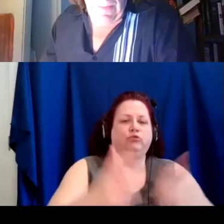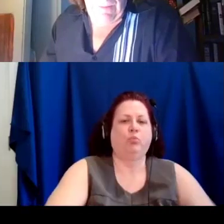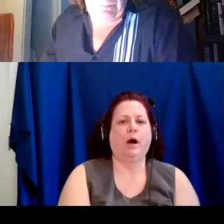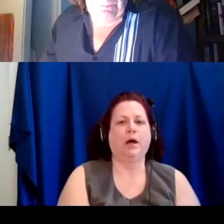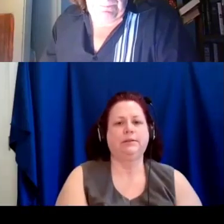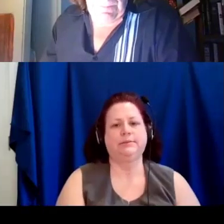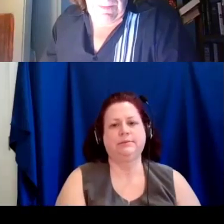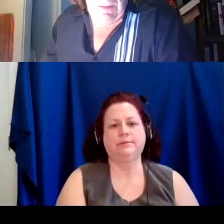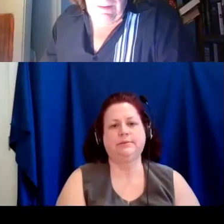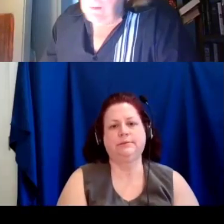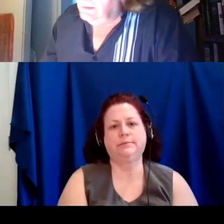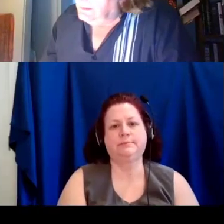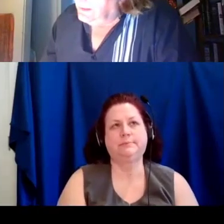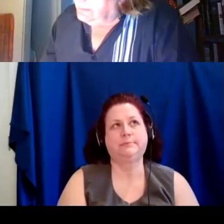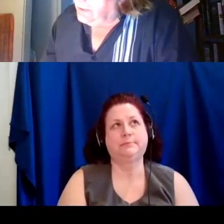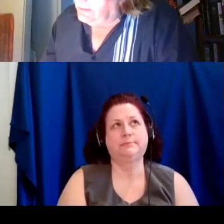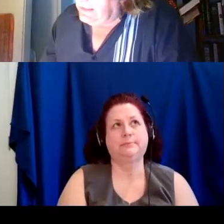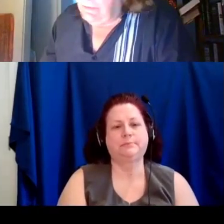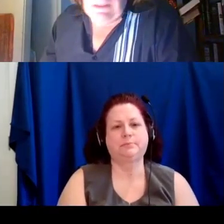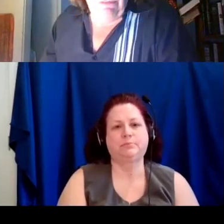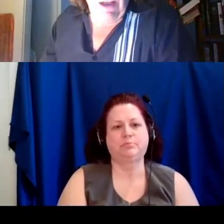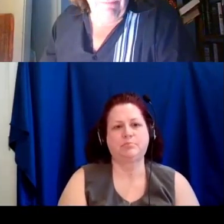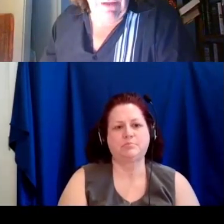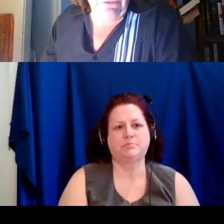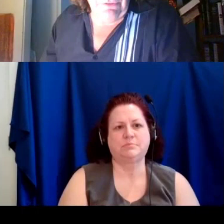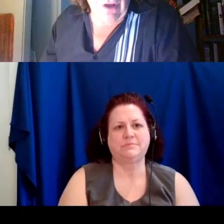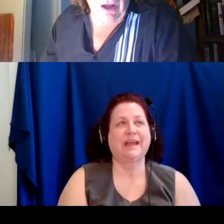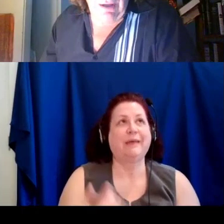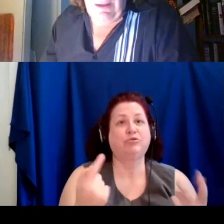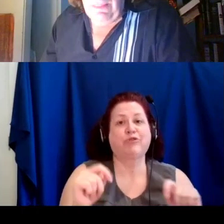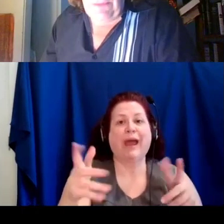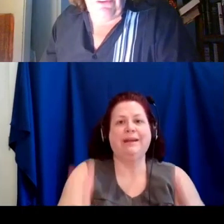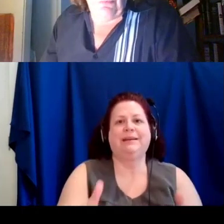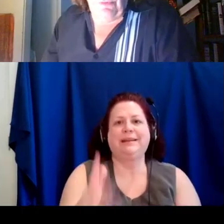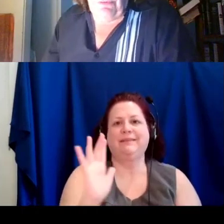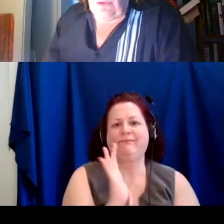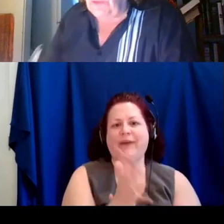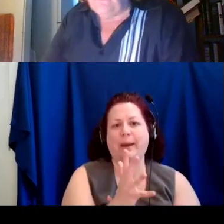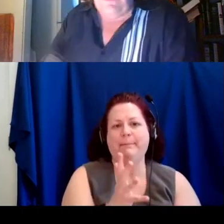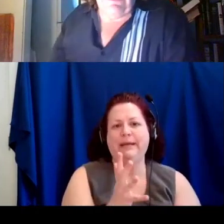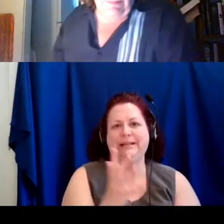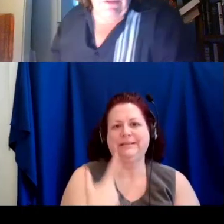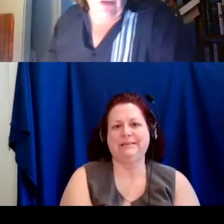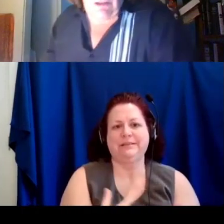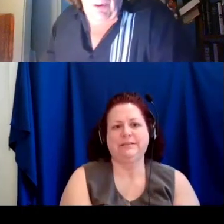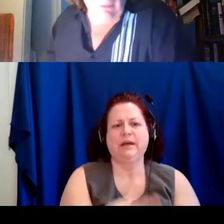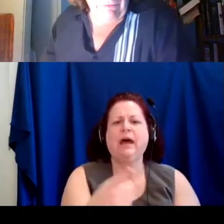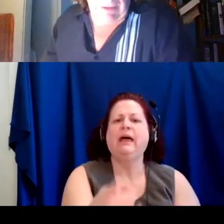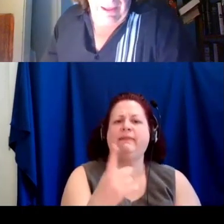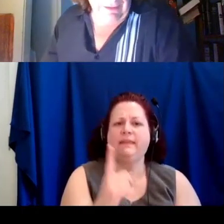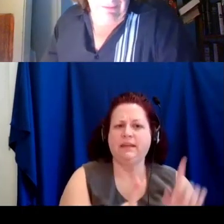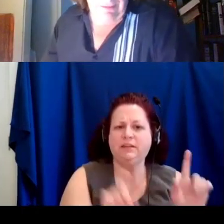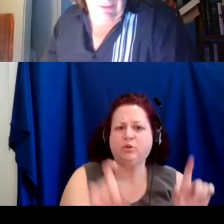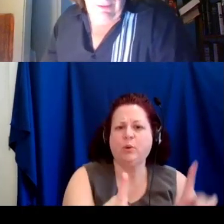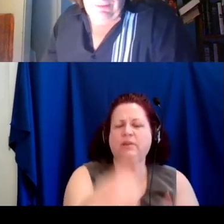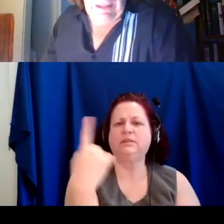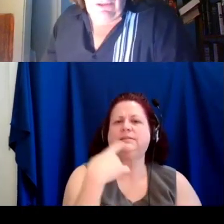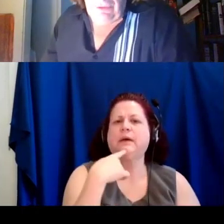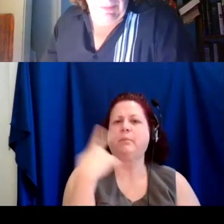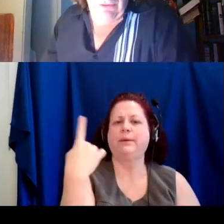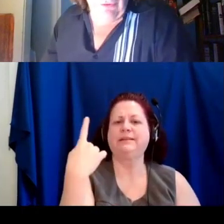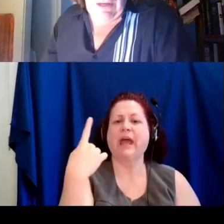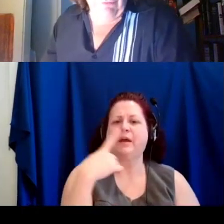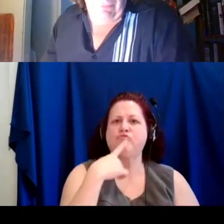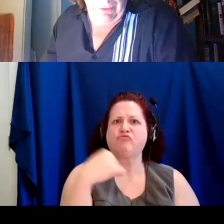please. And I'm trying to leave at least 5 minutes to talk. This is the question that somebody talked about, red flags.